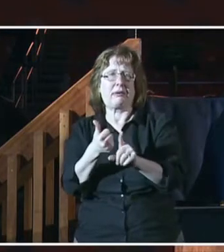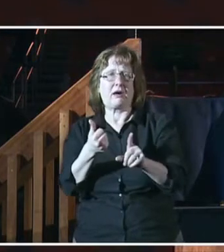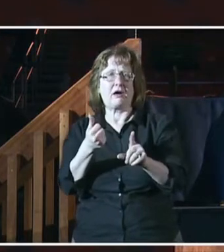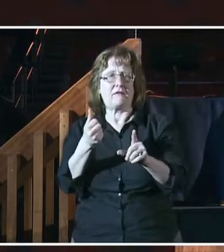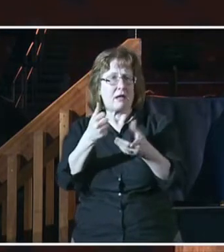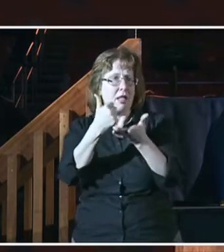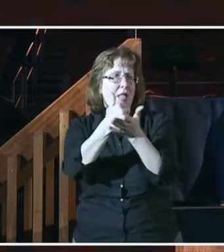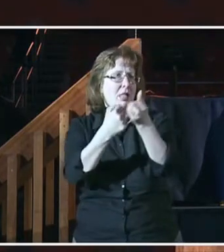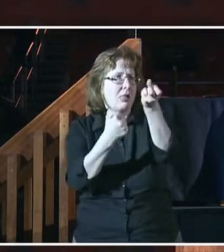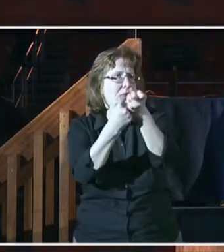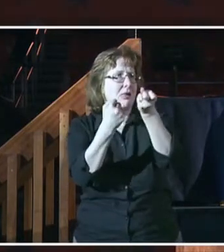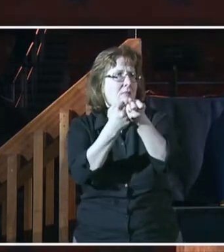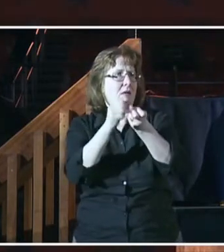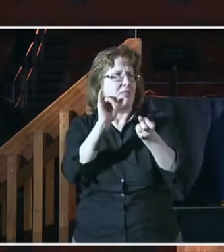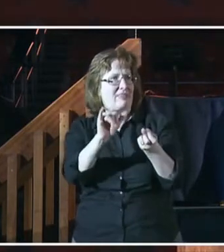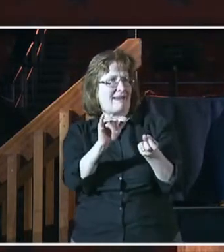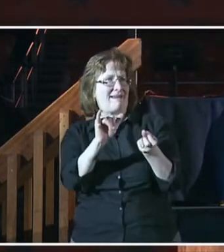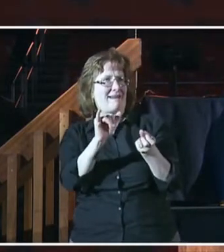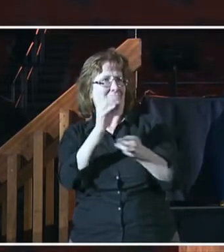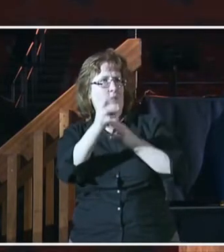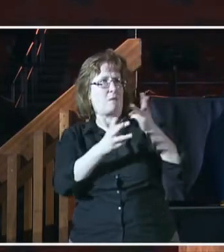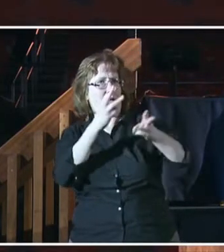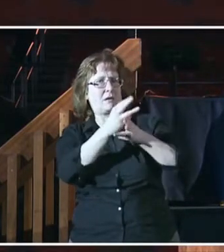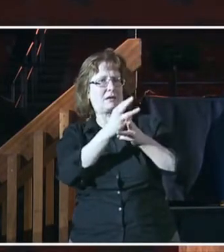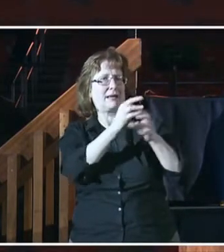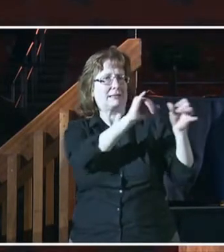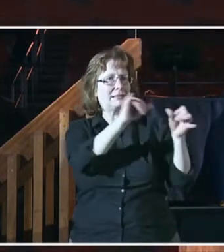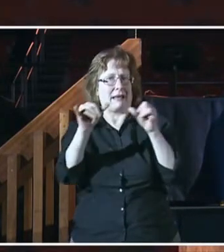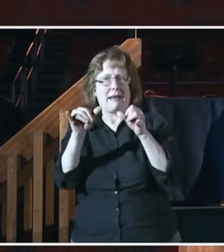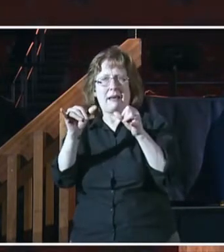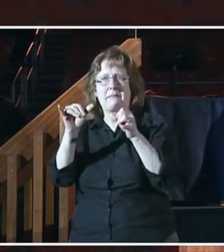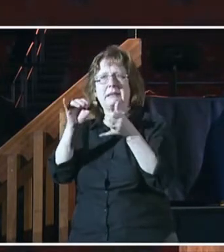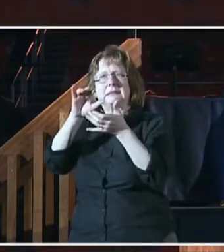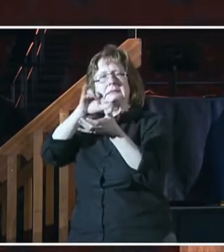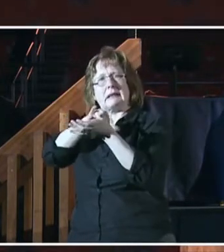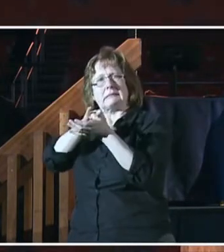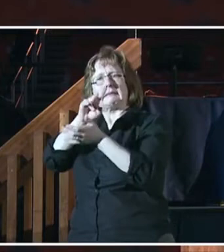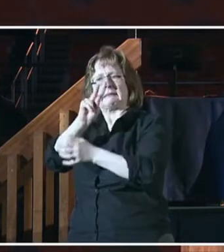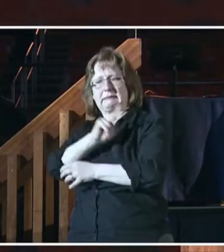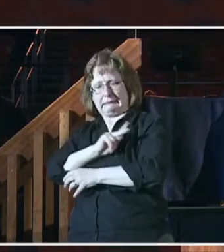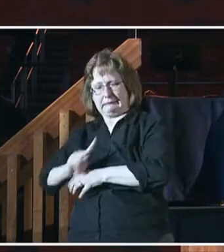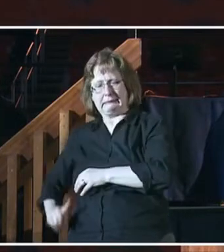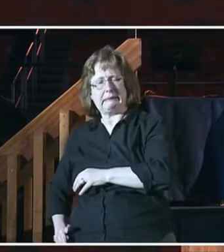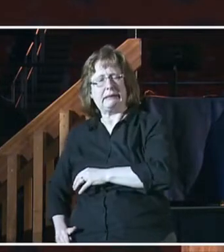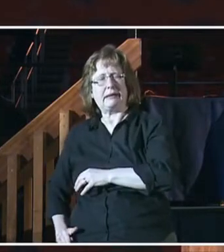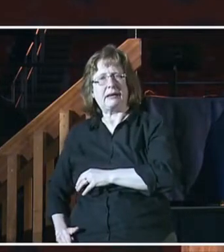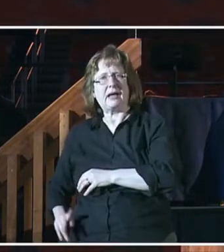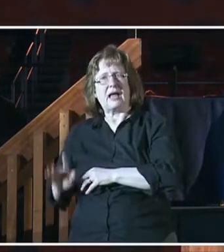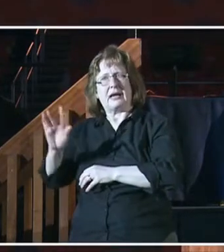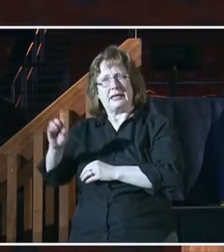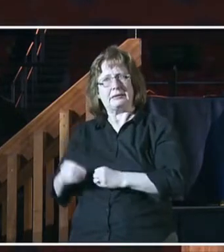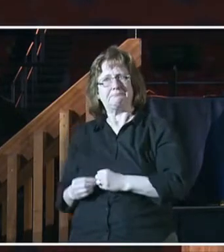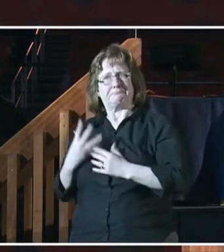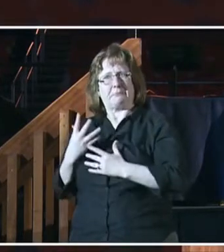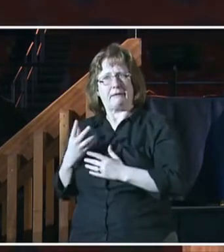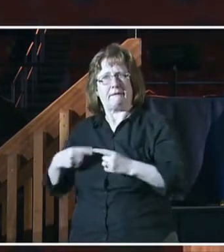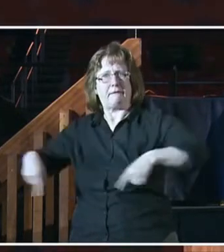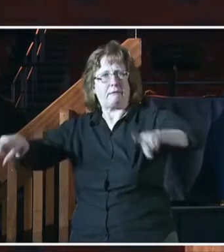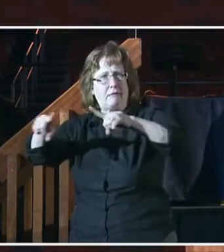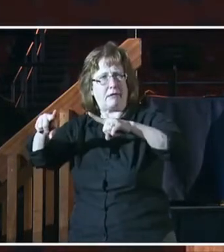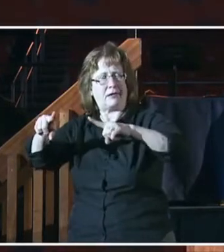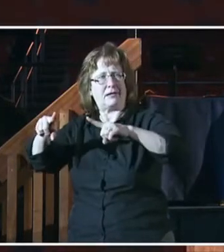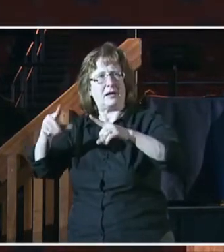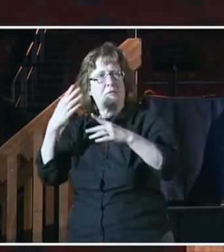consciousness of our nation and the entire world as did Dr. King, and we find inspiration in the values he personified as one